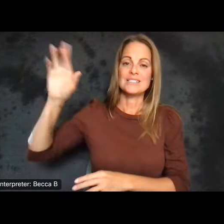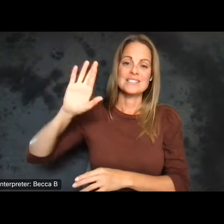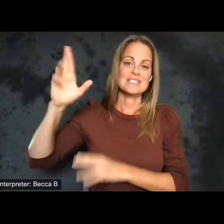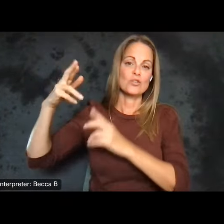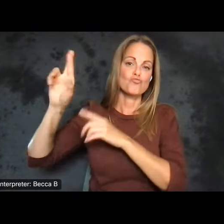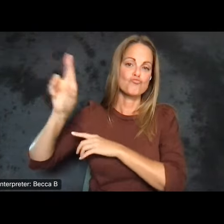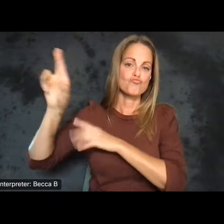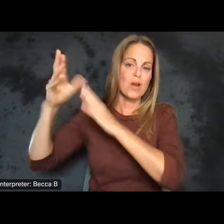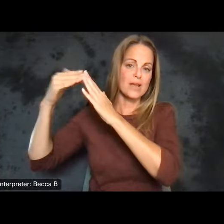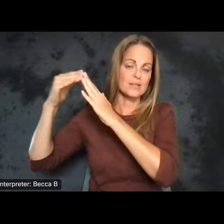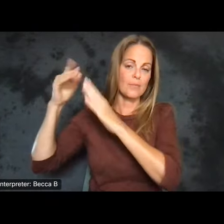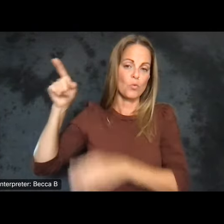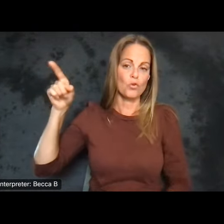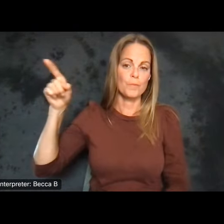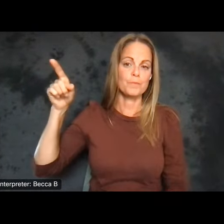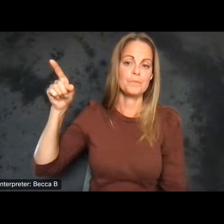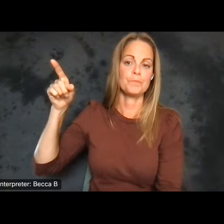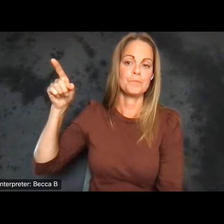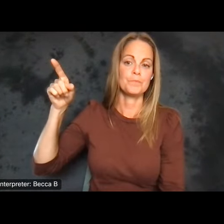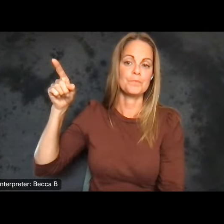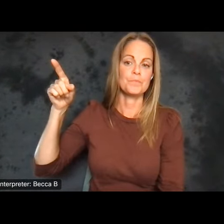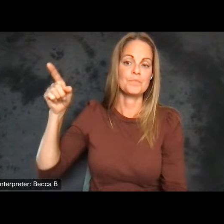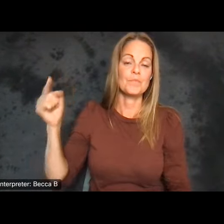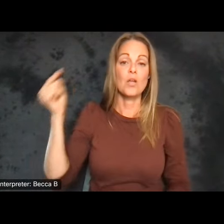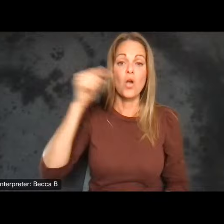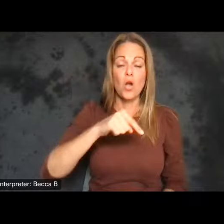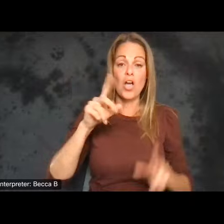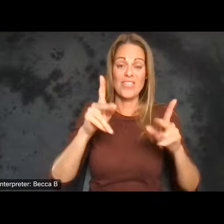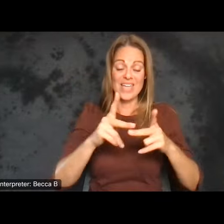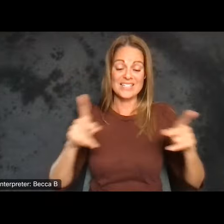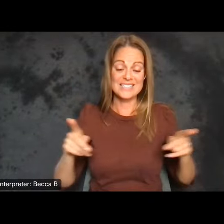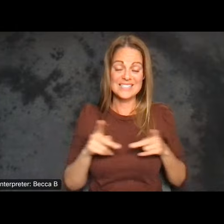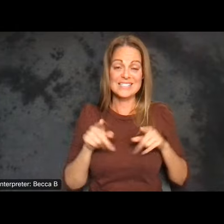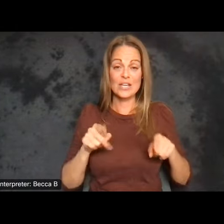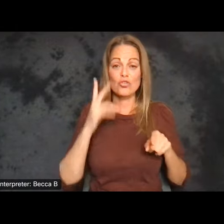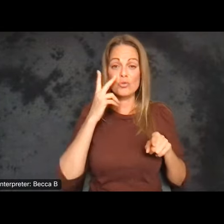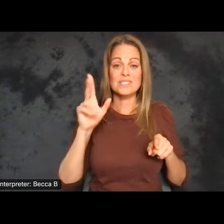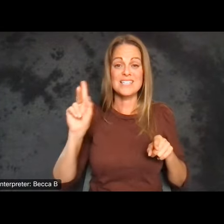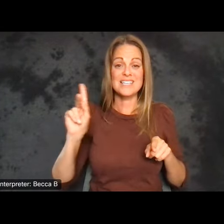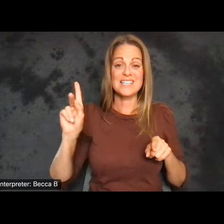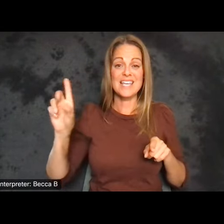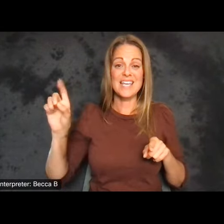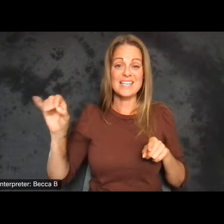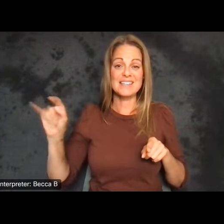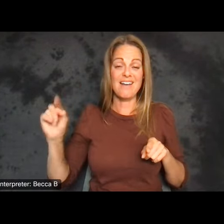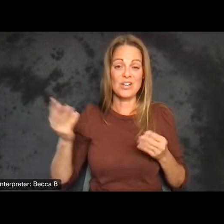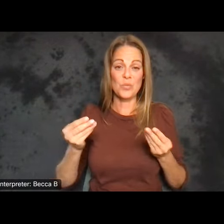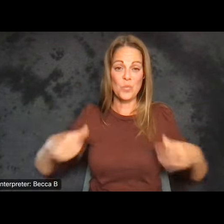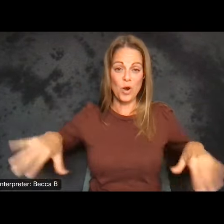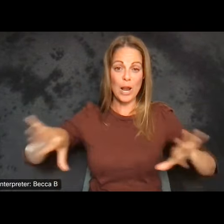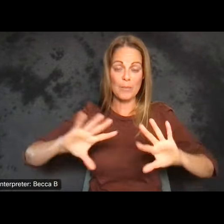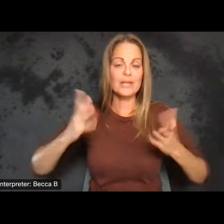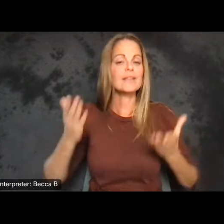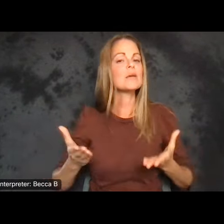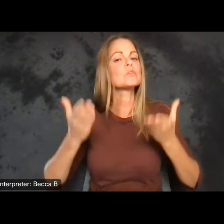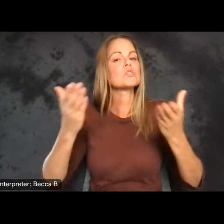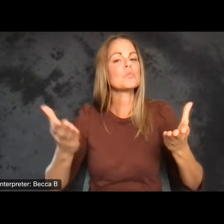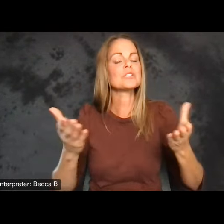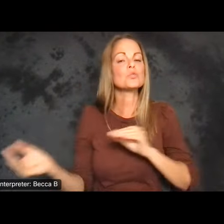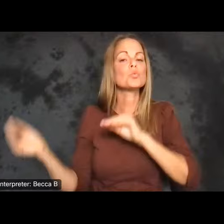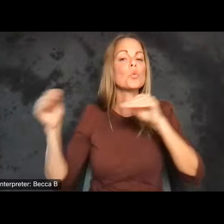corner. On that site, you'll also see the KDOT property. That is where we propose to locate the central